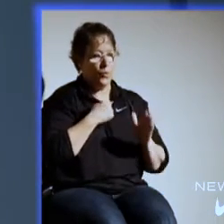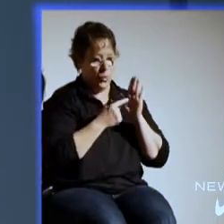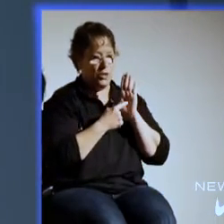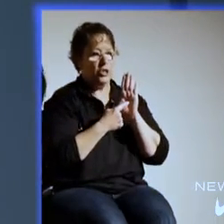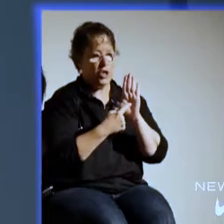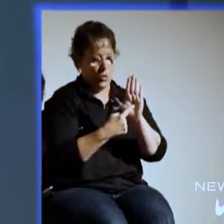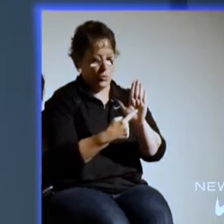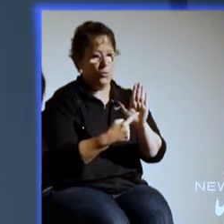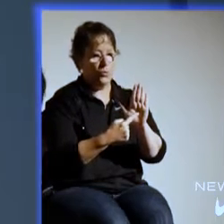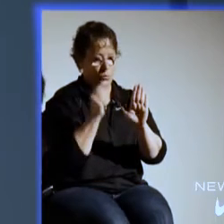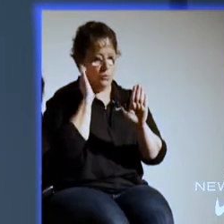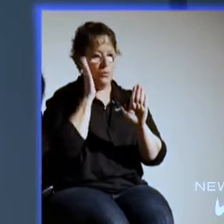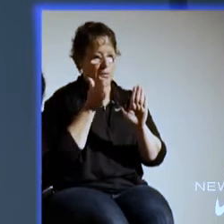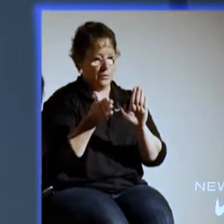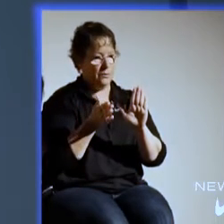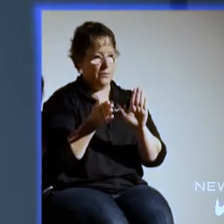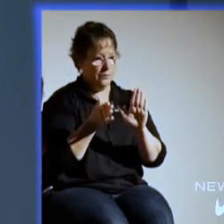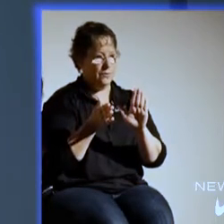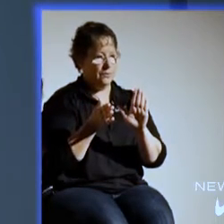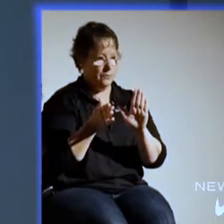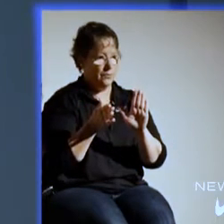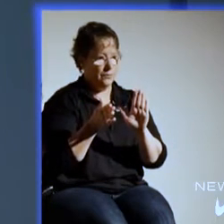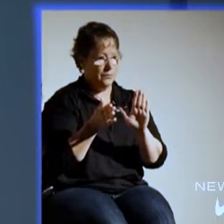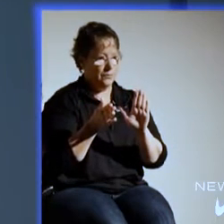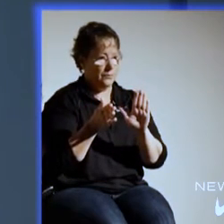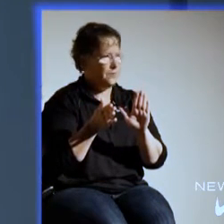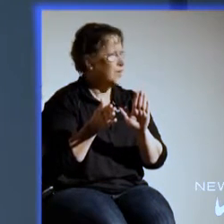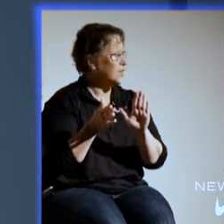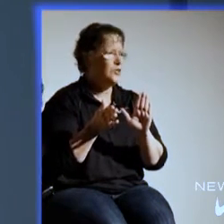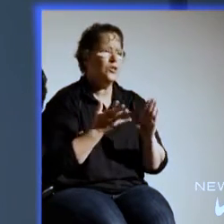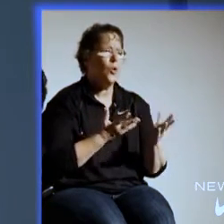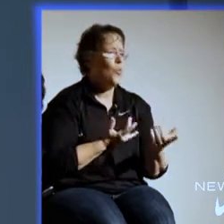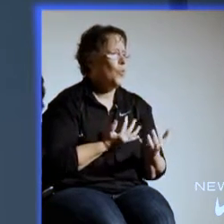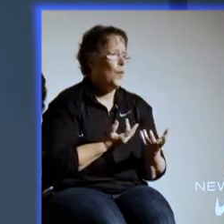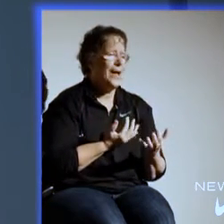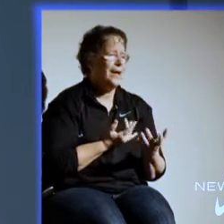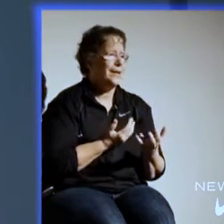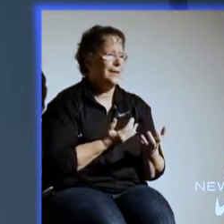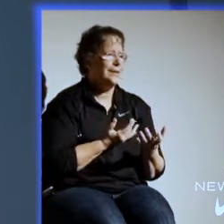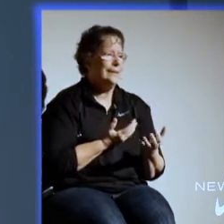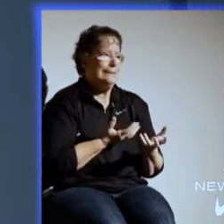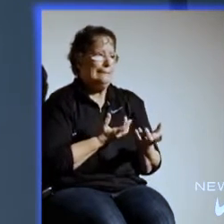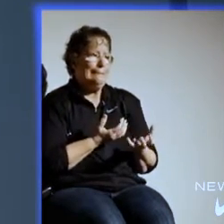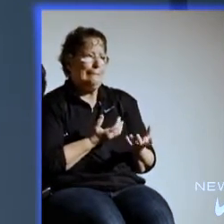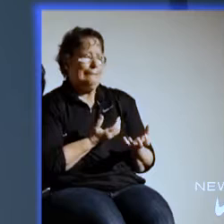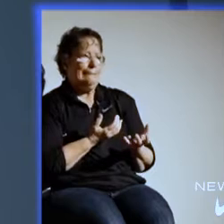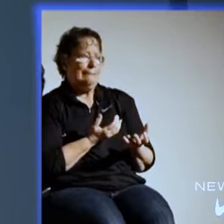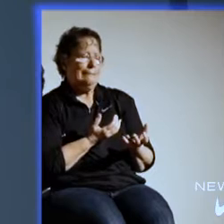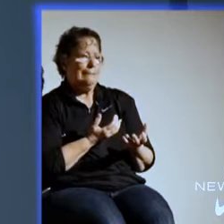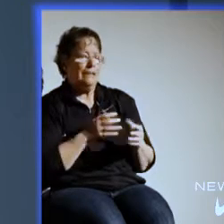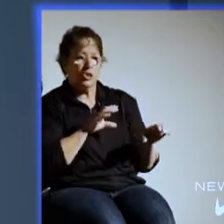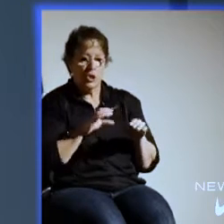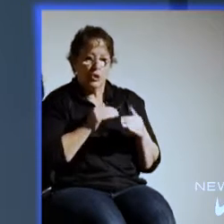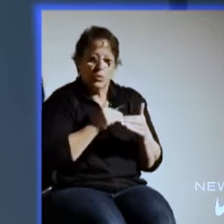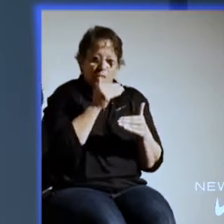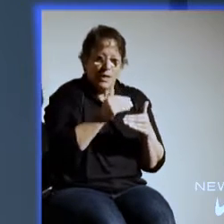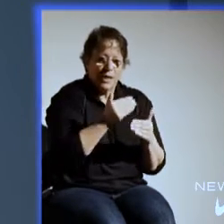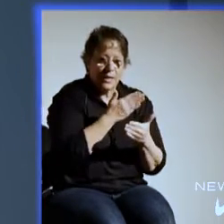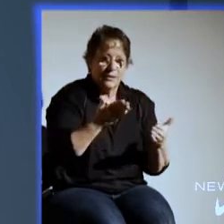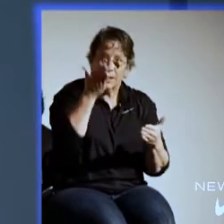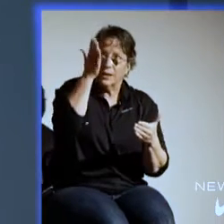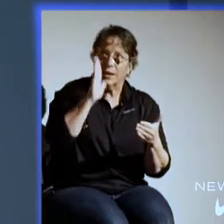you. Don't hesitate to take your next step in God's direction just because you don't